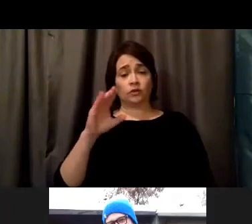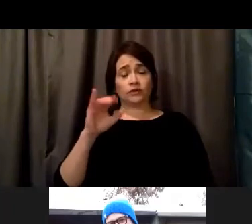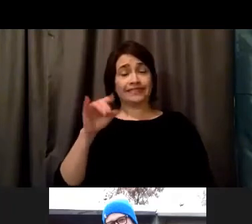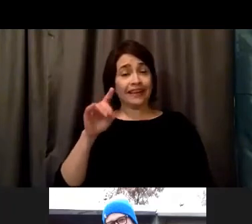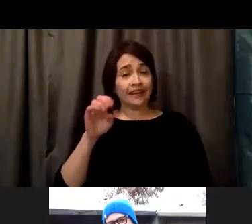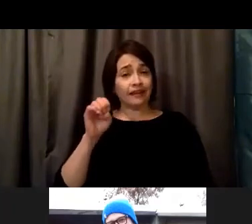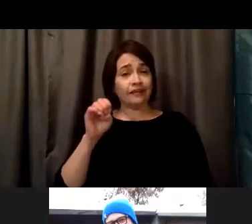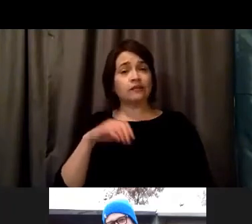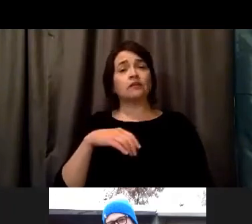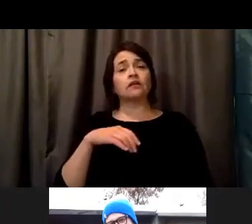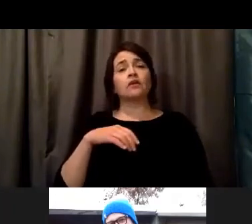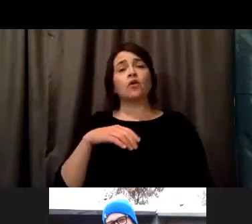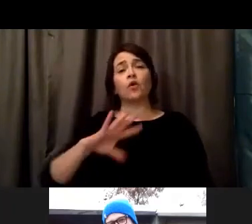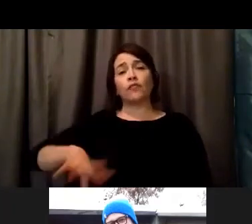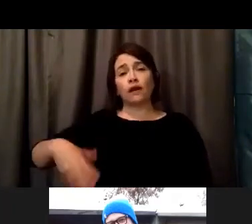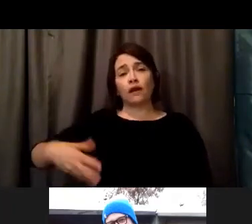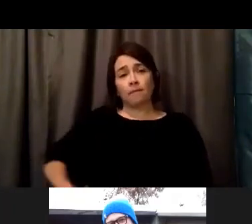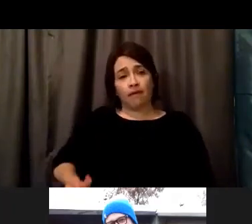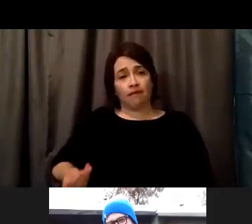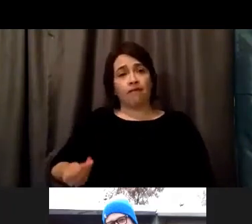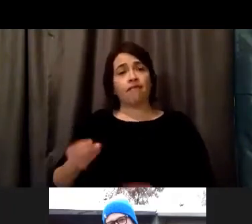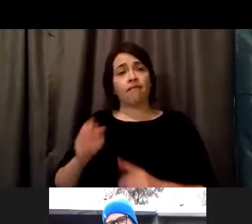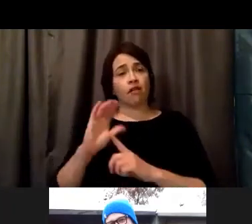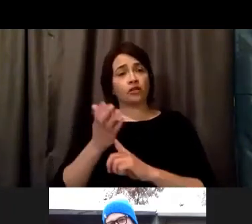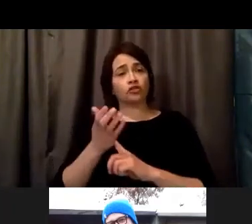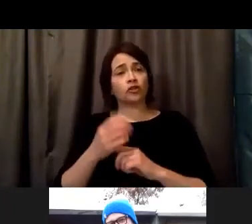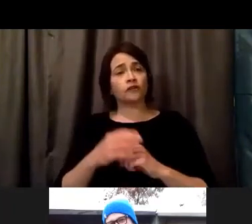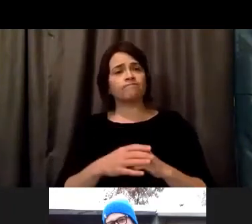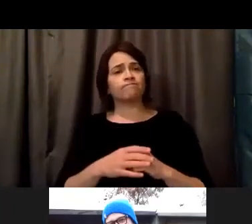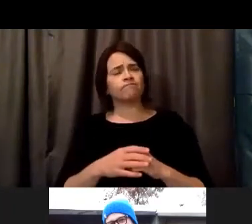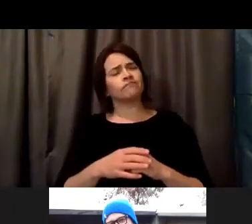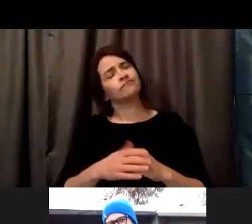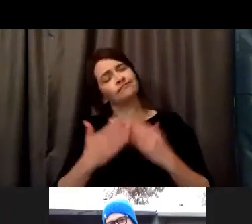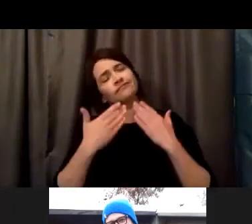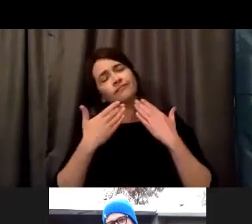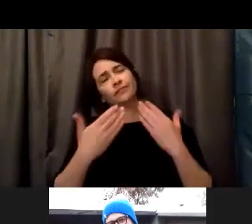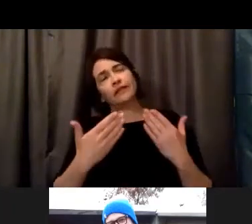Twin Cities. Yeah, thank you, George. It's a very